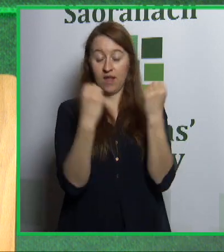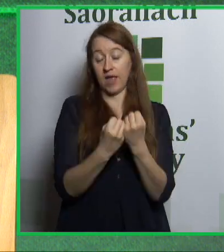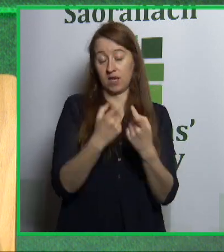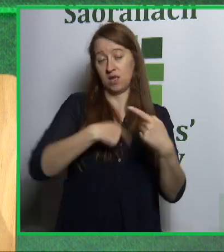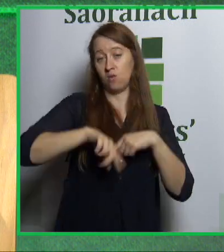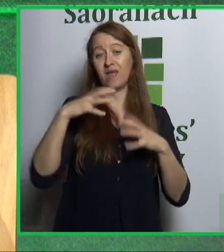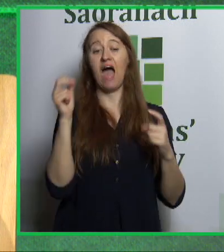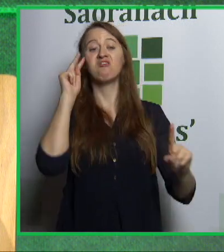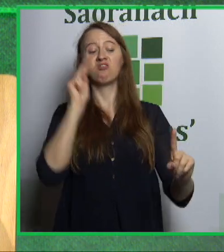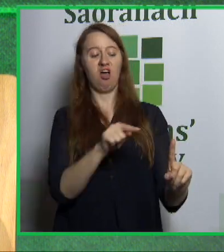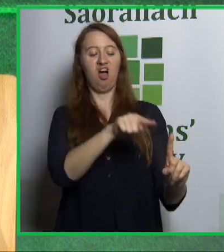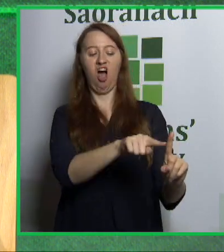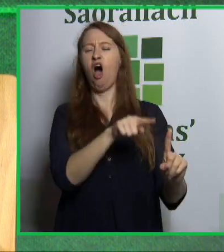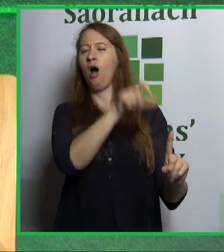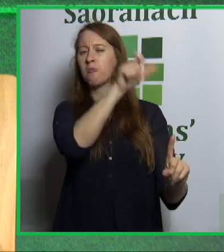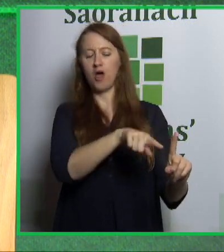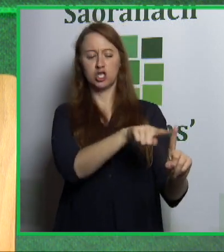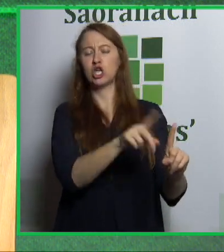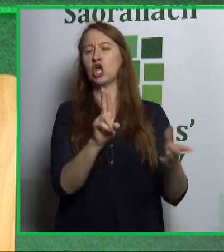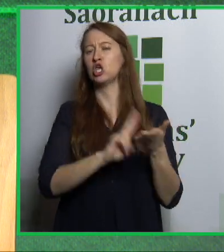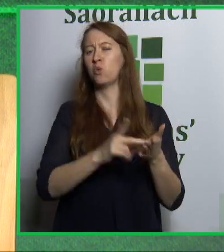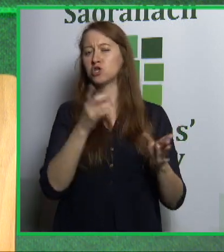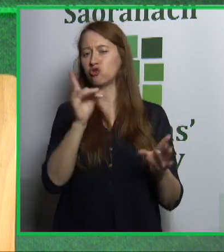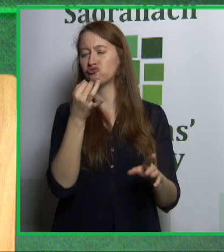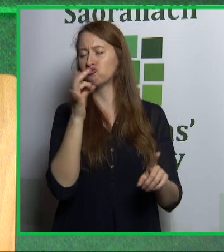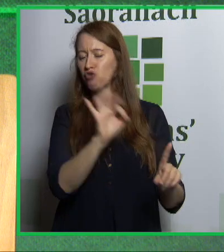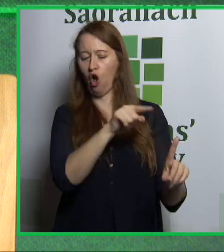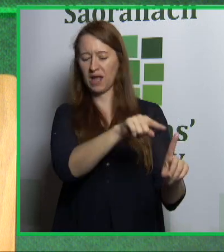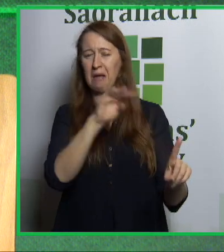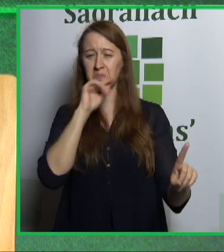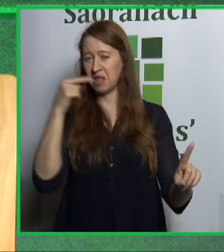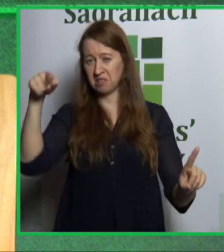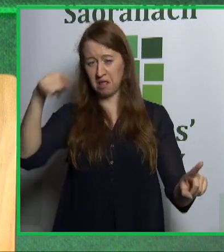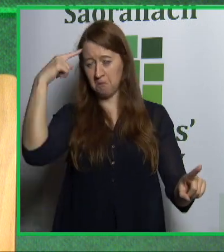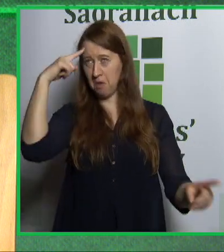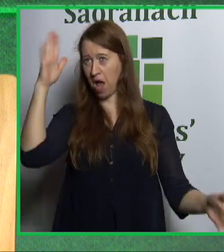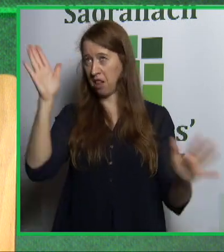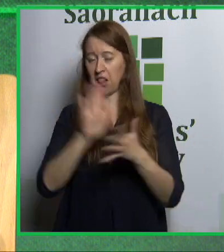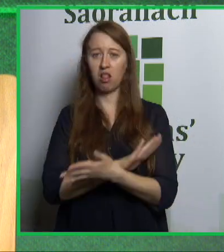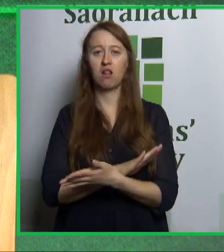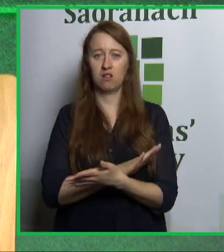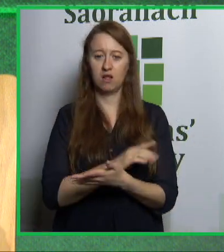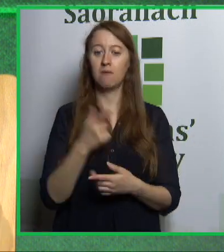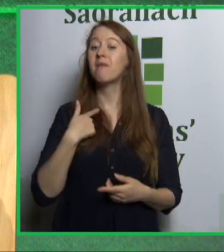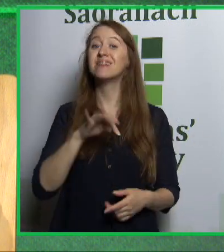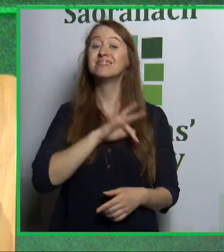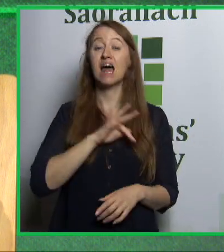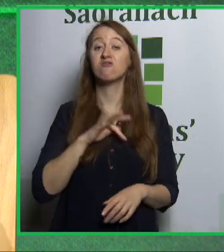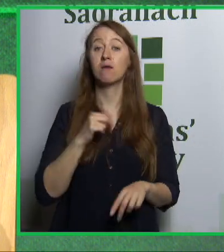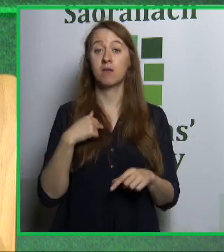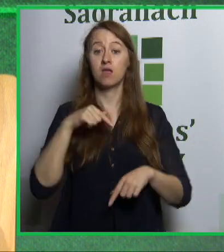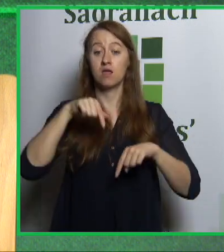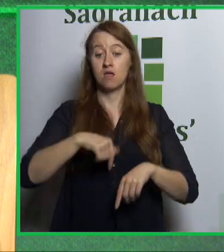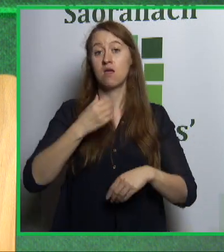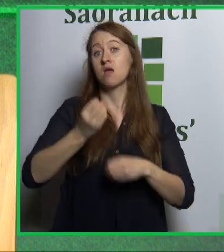drugs, that they don't know their own mind. I can tell you, I'd be sitting here having the same conversation, which is whether I was